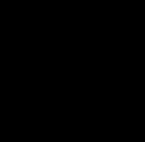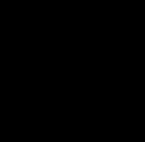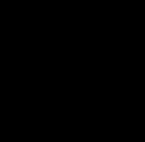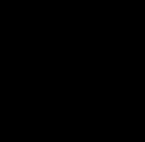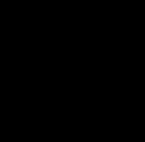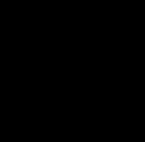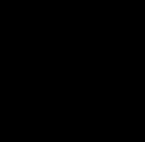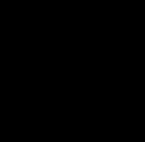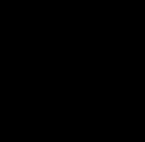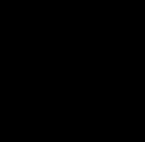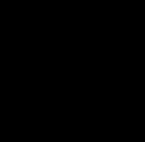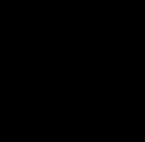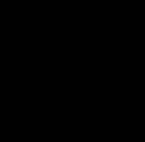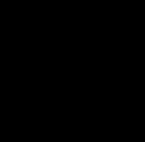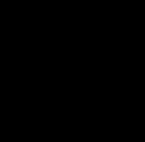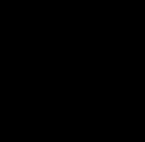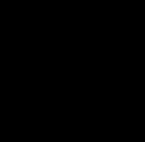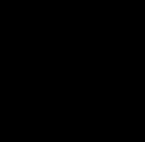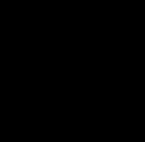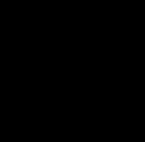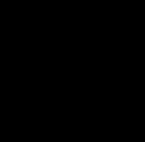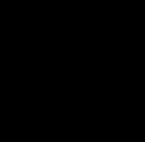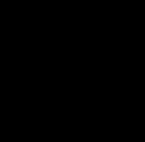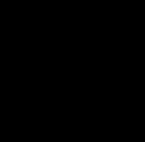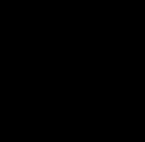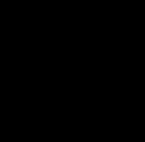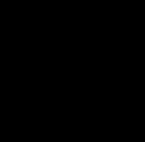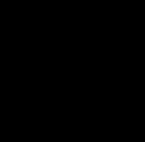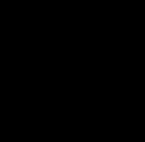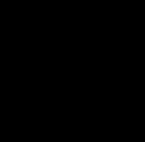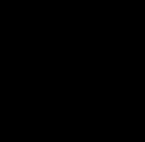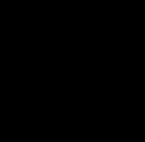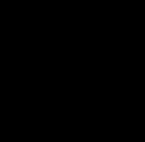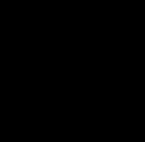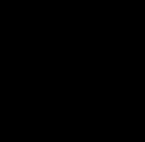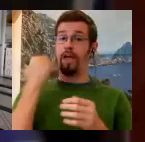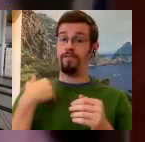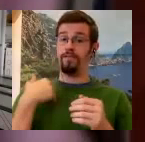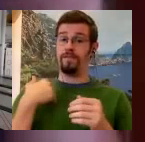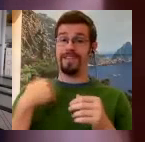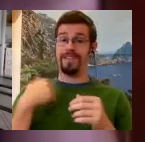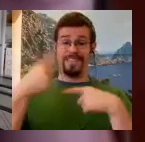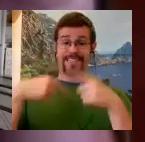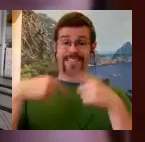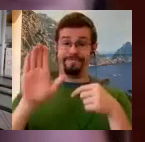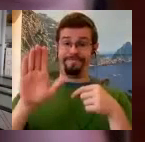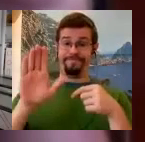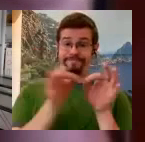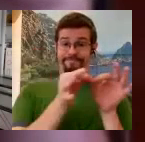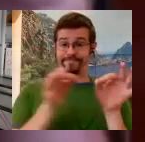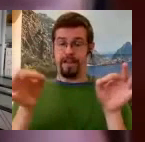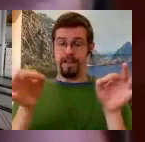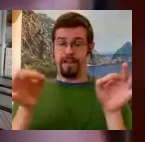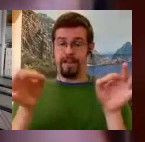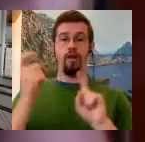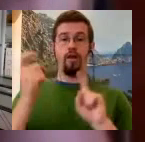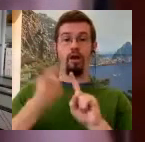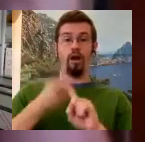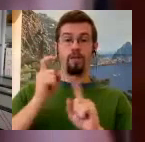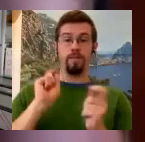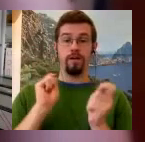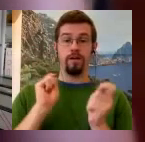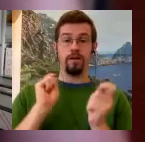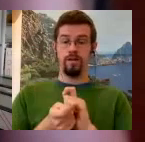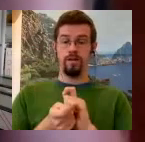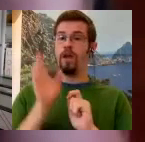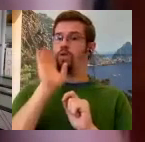sign, you can give it to this automatic conversion, and it will give you a super long regular expression.